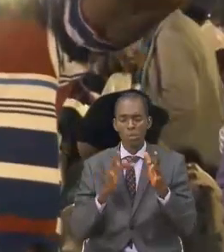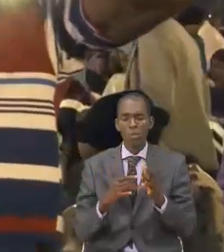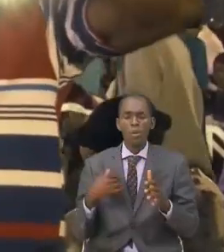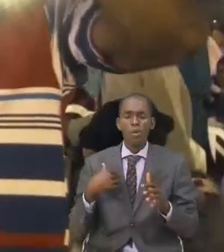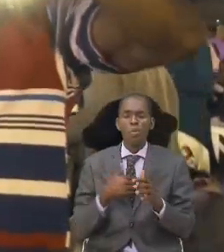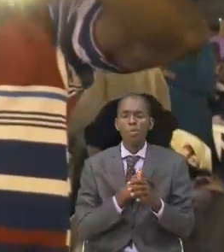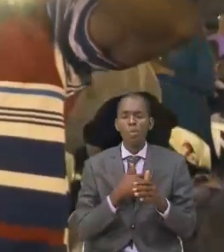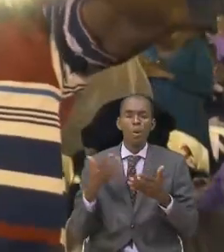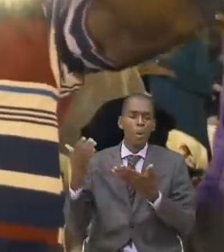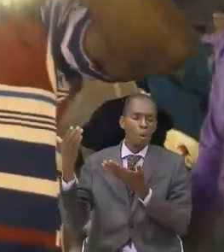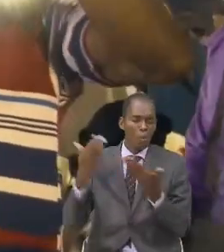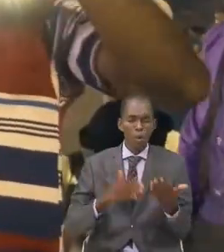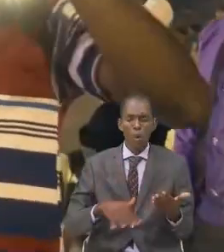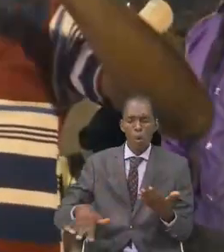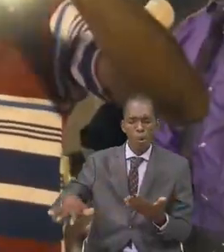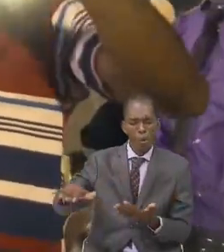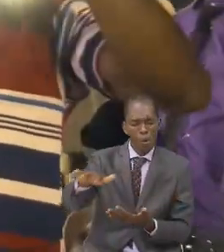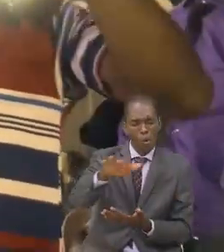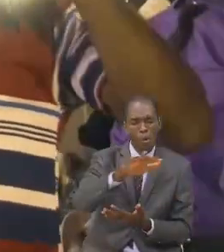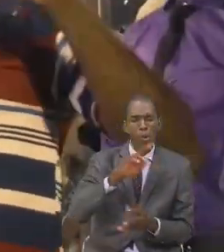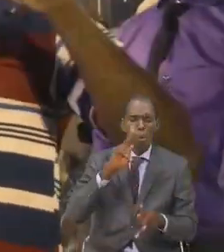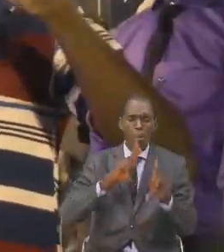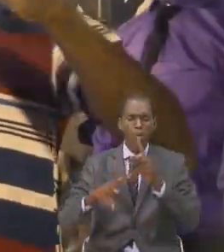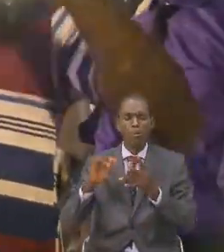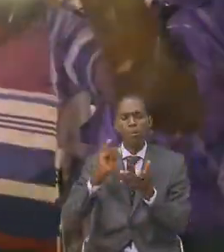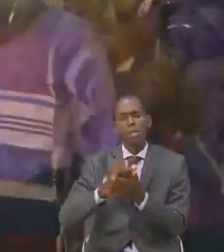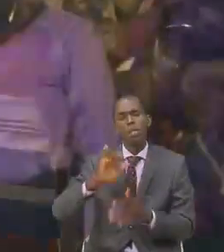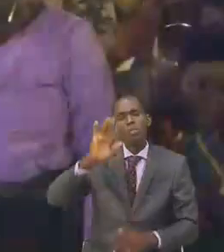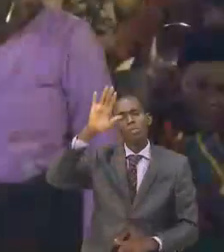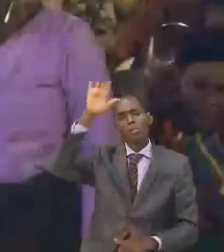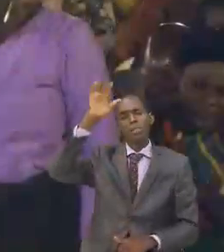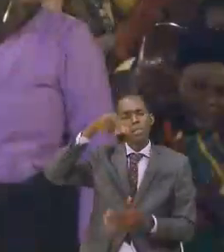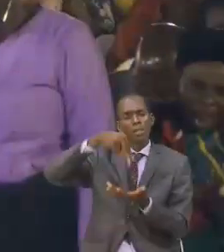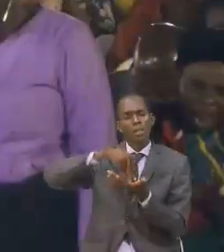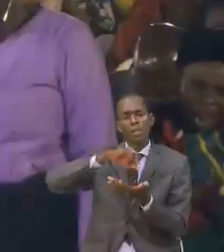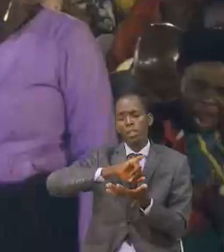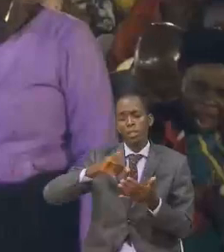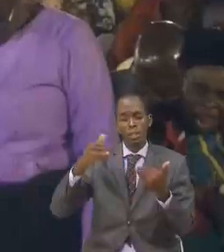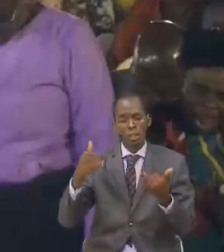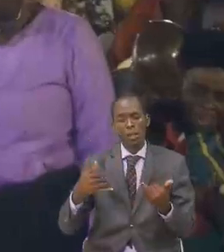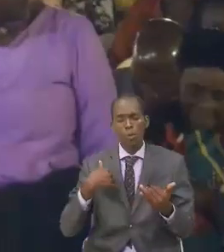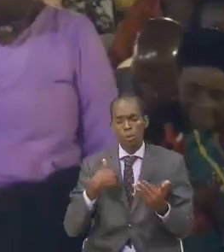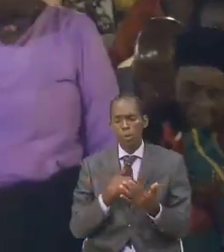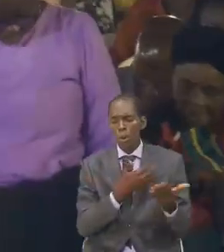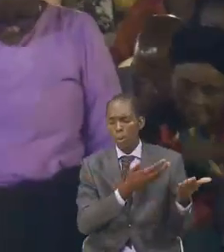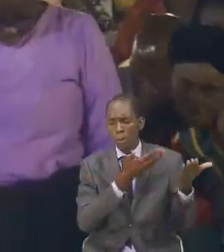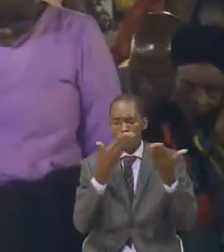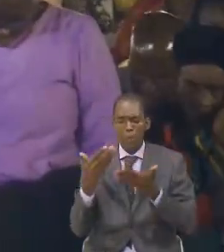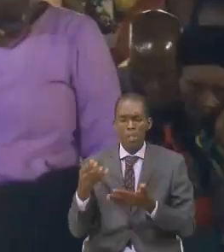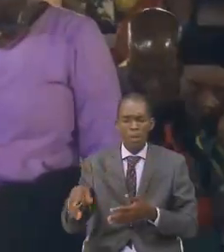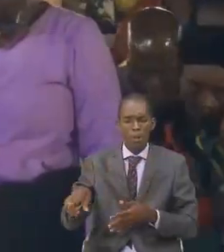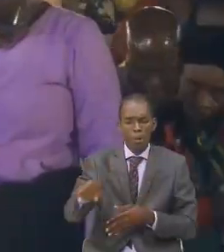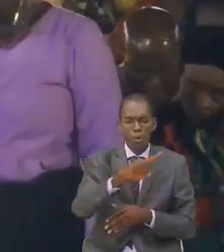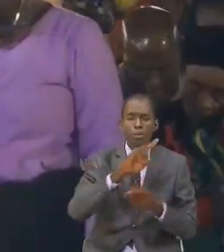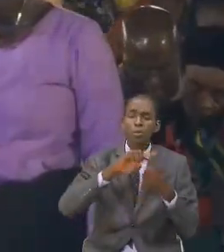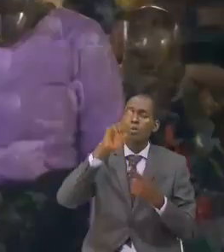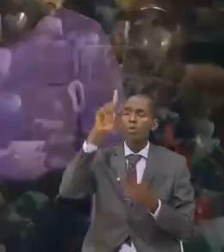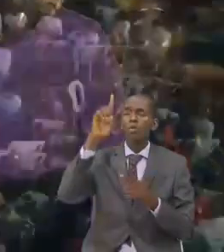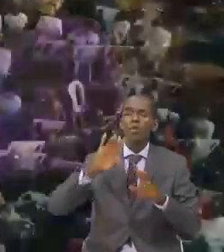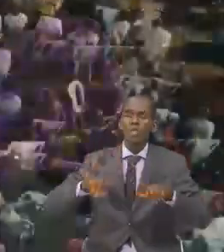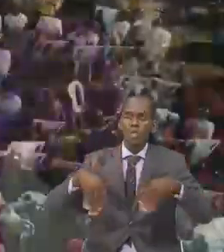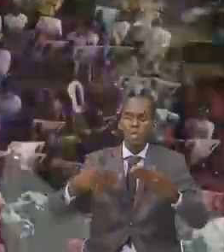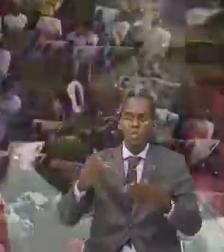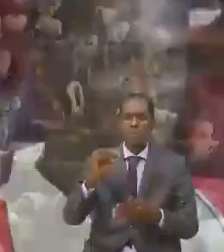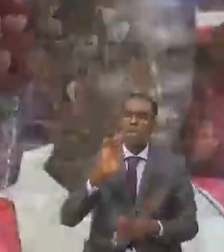standing. Father, in the name of Jesus, we bring all these people who have raised up their hands and they have stood up. We bring